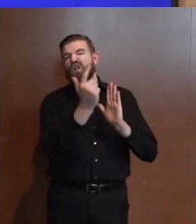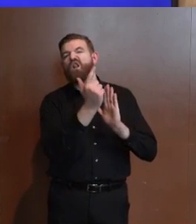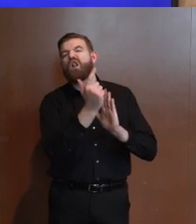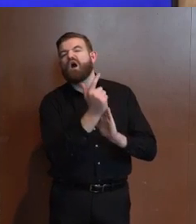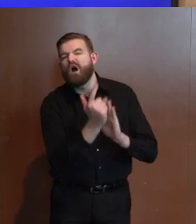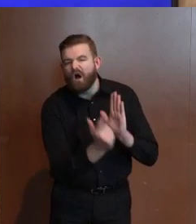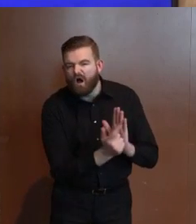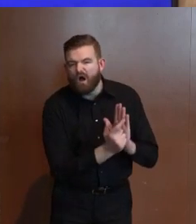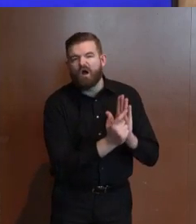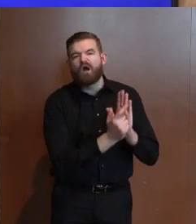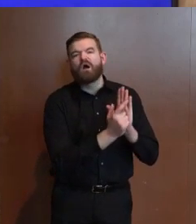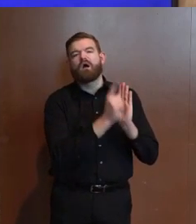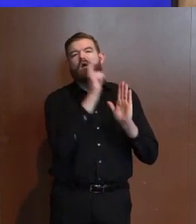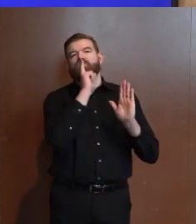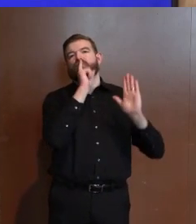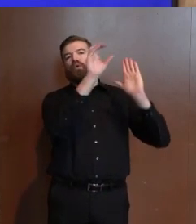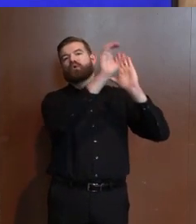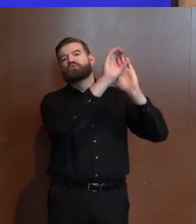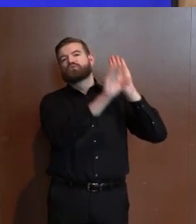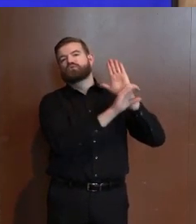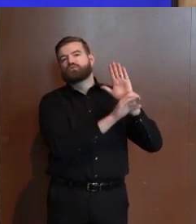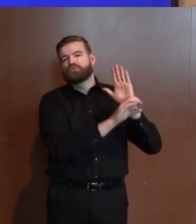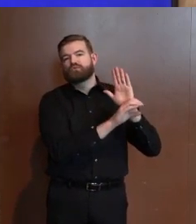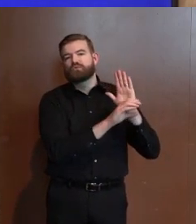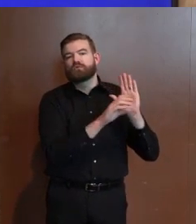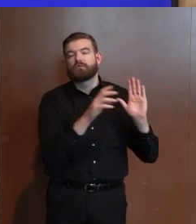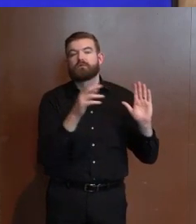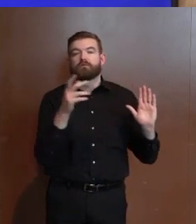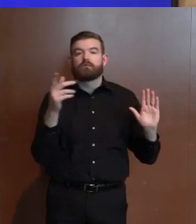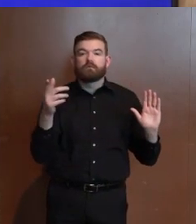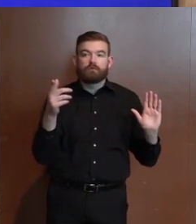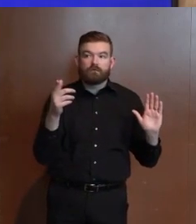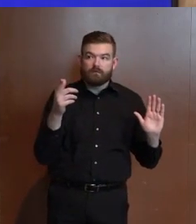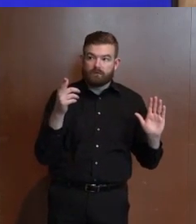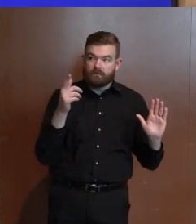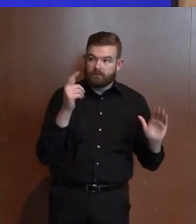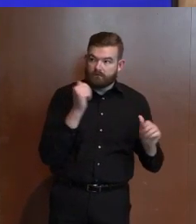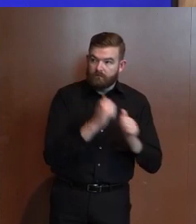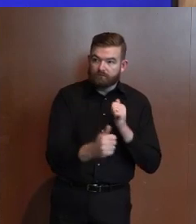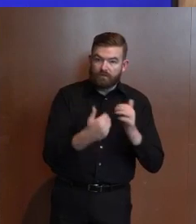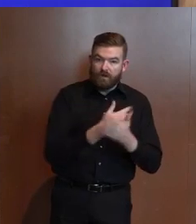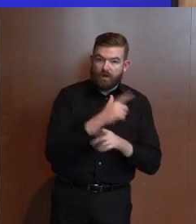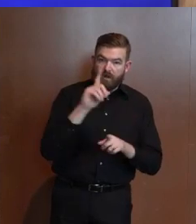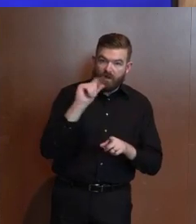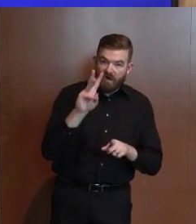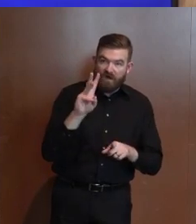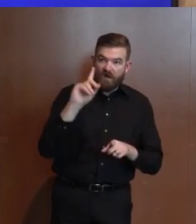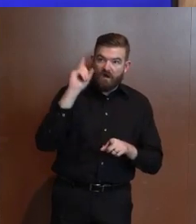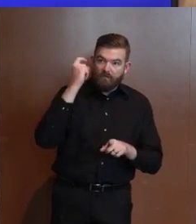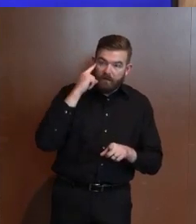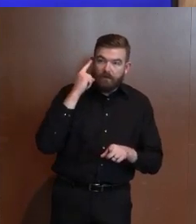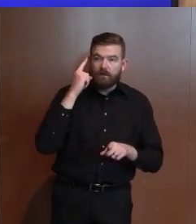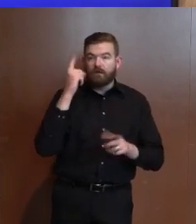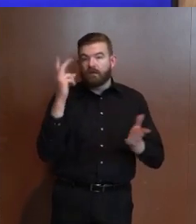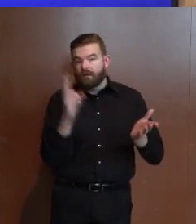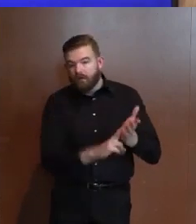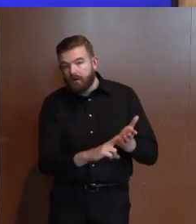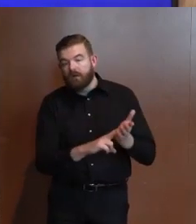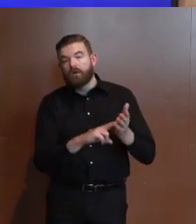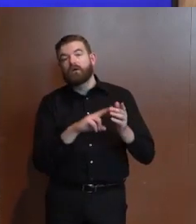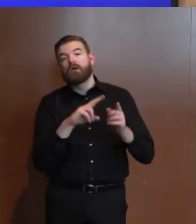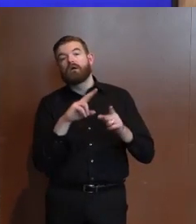to pass a bill that you'll sign into law, Governor, that changes the fiscal year to end on September 30th. I'll start on the